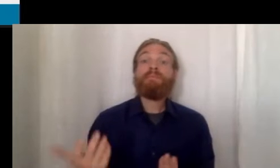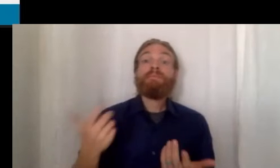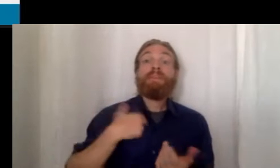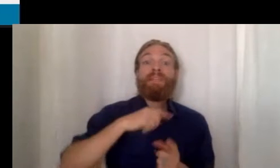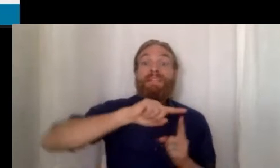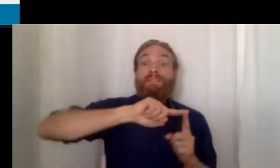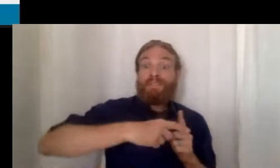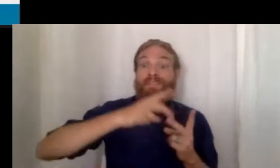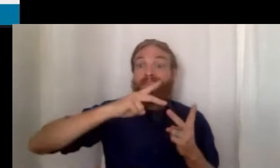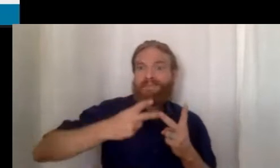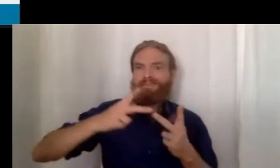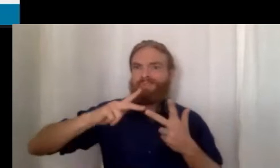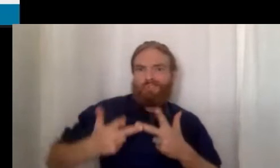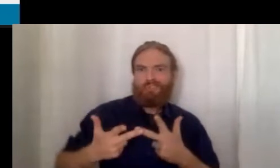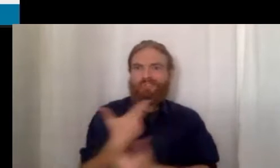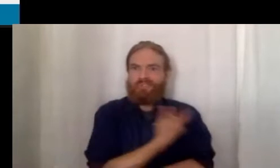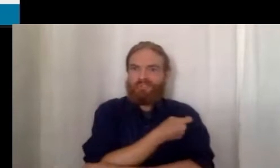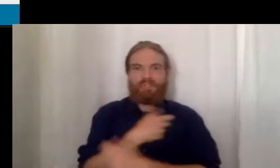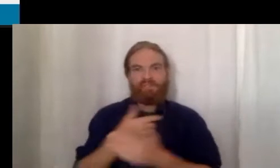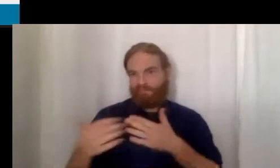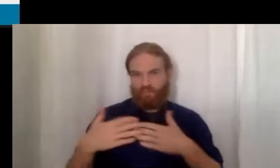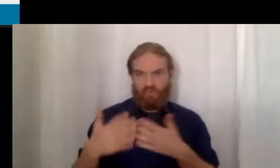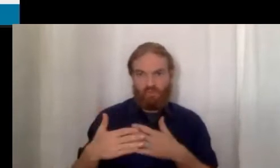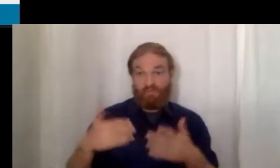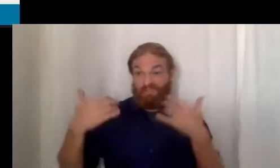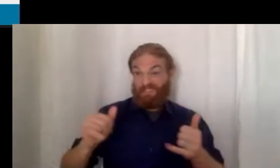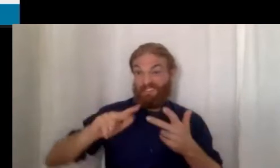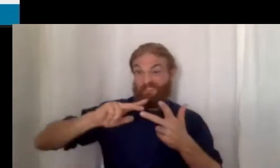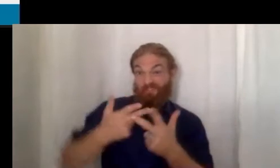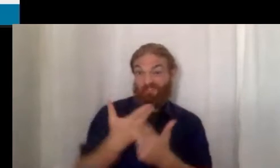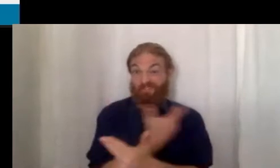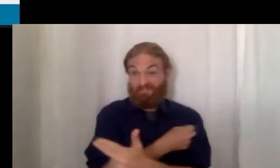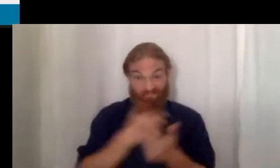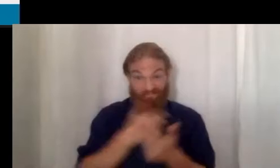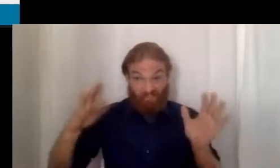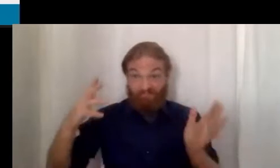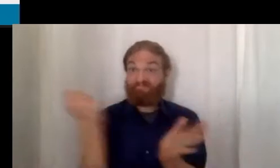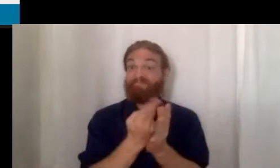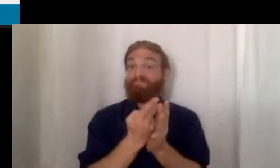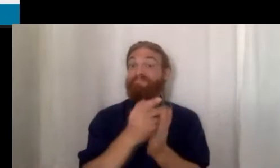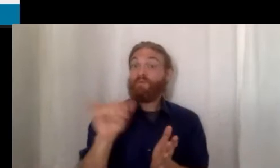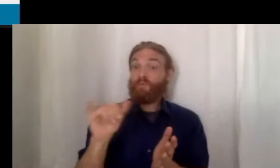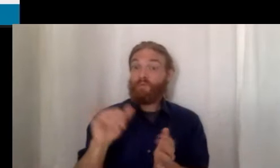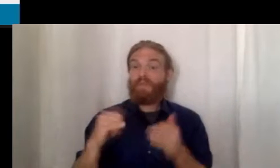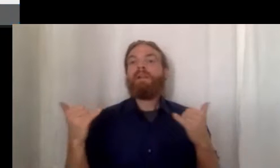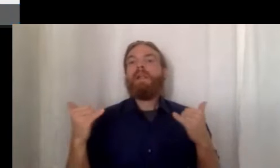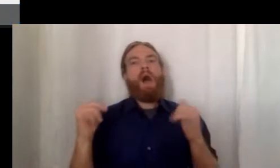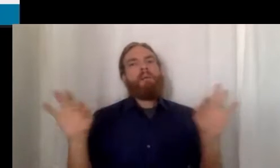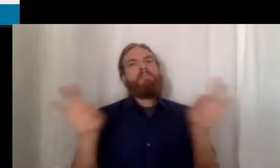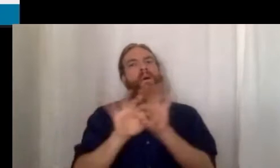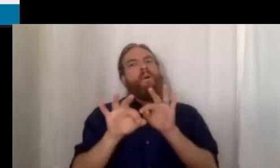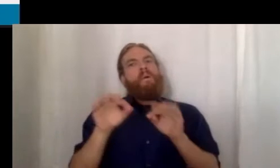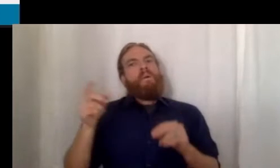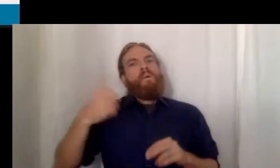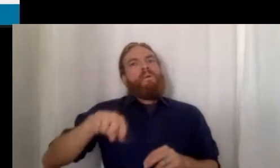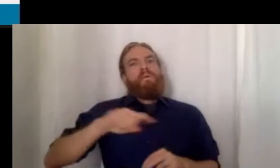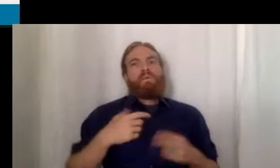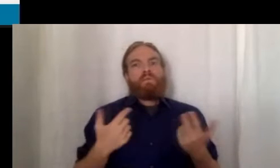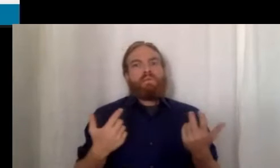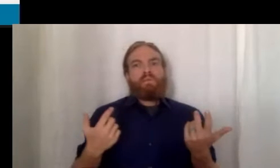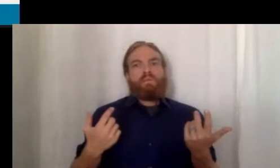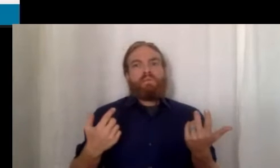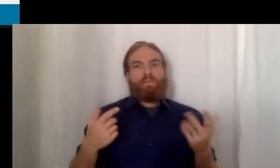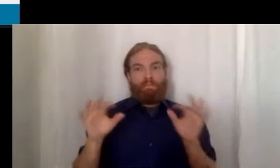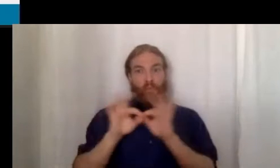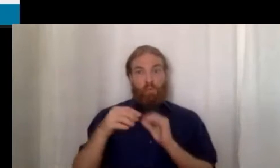officially authorized. And this is important, as we know, originally with Operation Warp Speed, national pharmacies